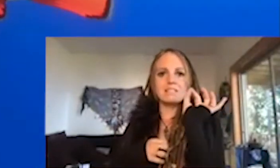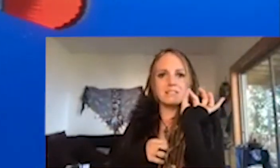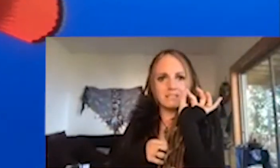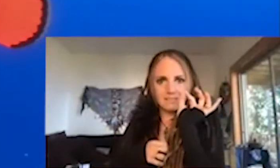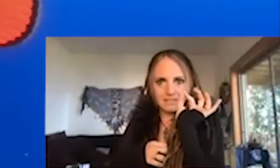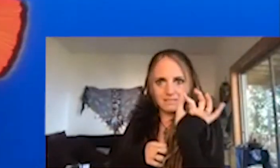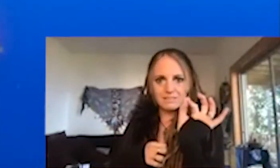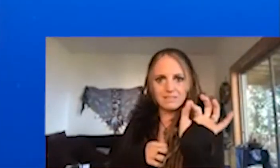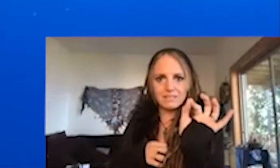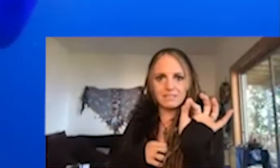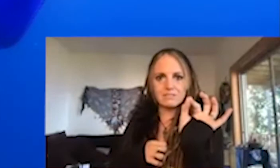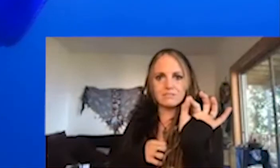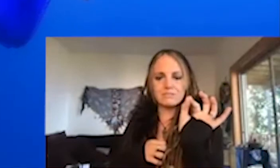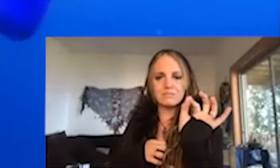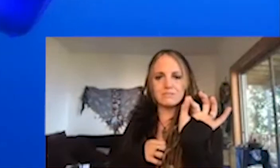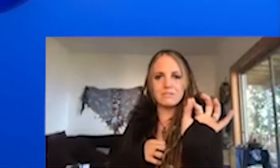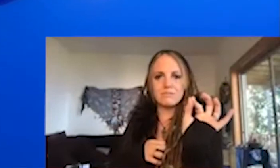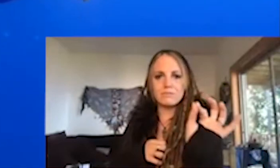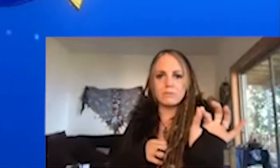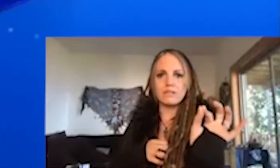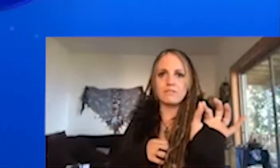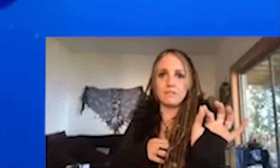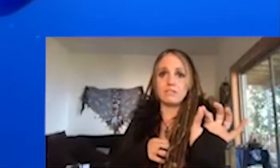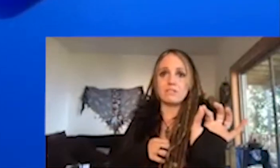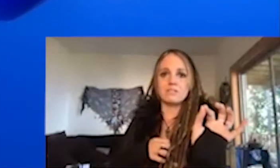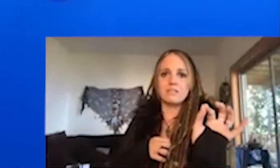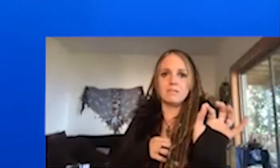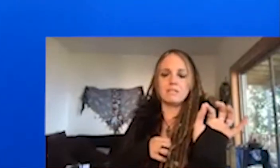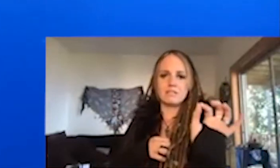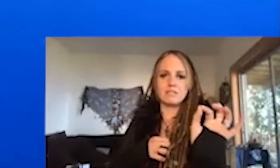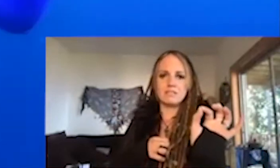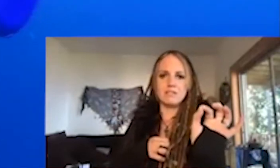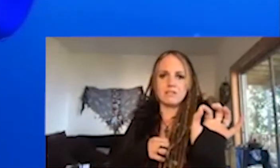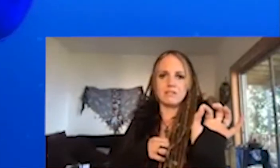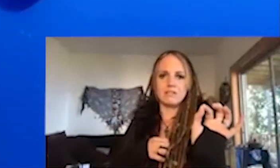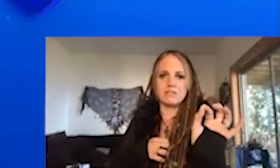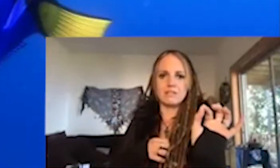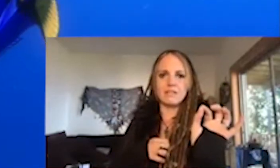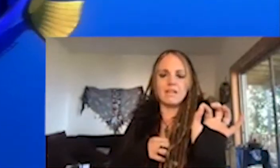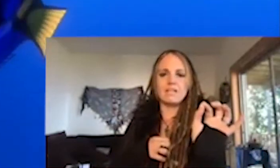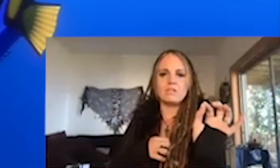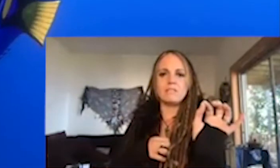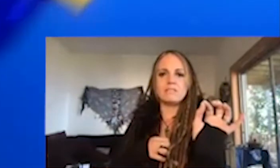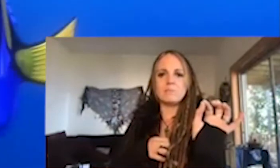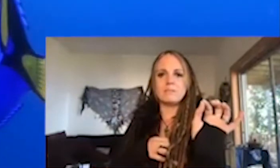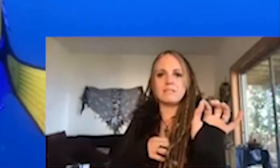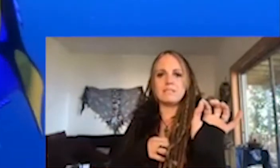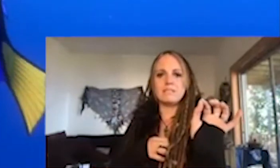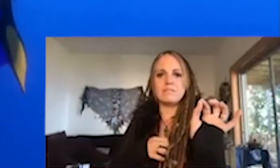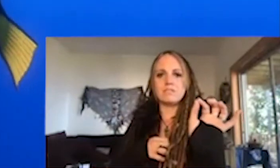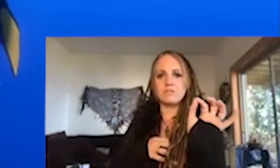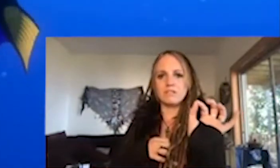it's a little tiny, forewarning of danger because it's going to sting her here in a second. And so we set up